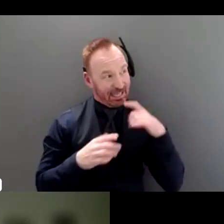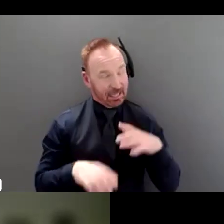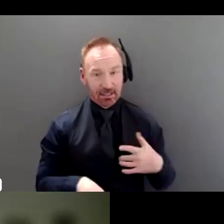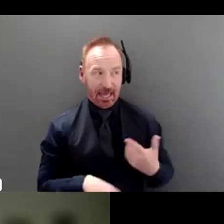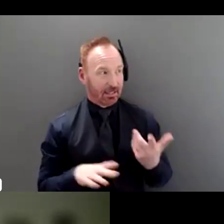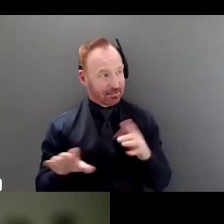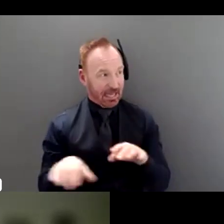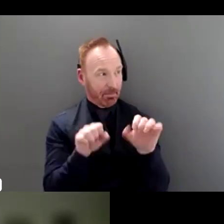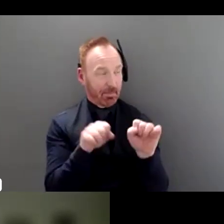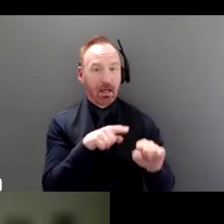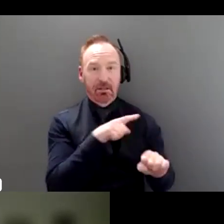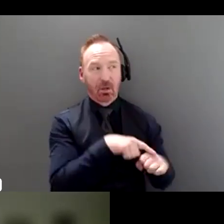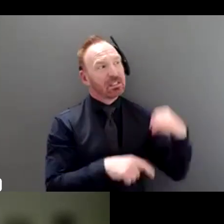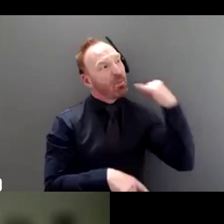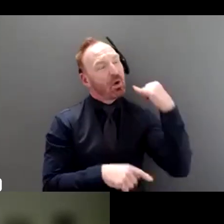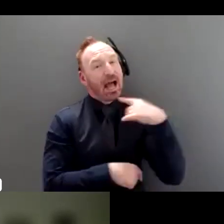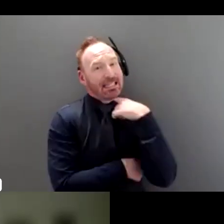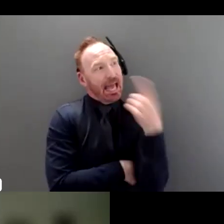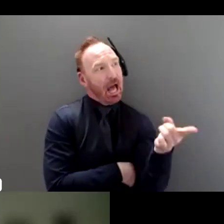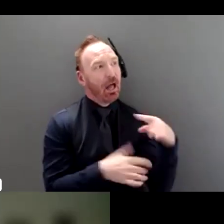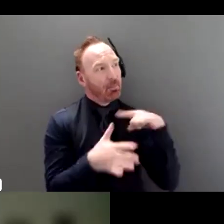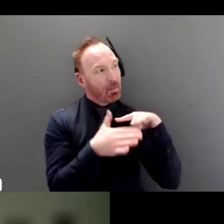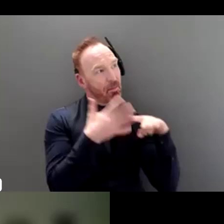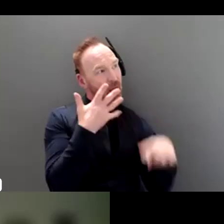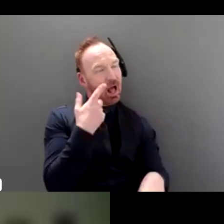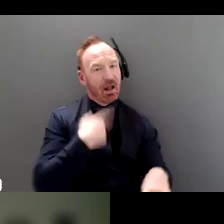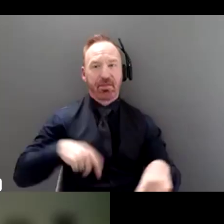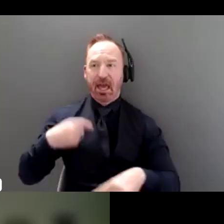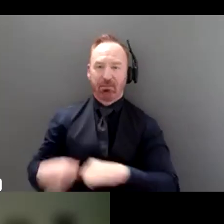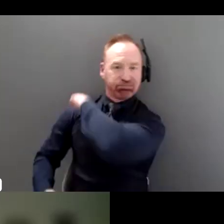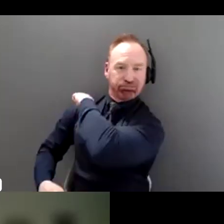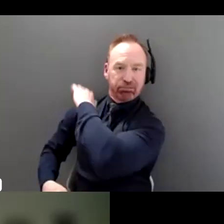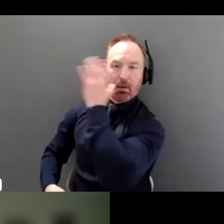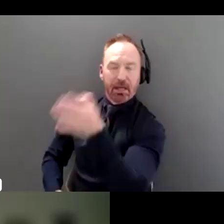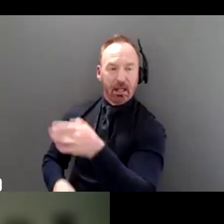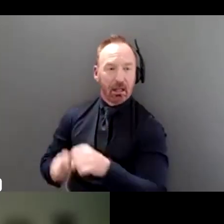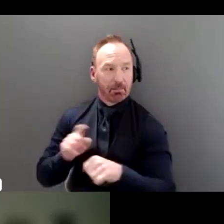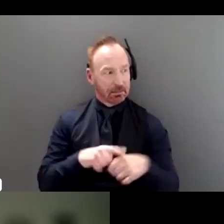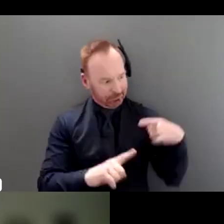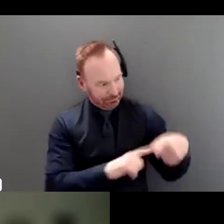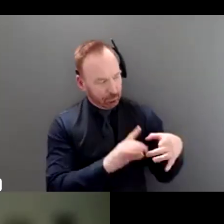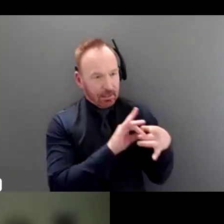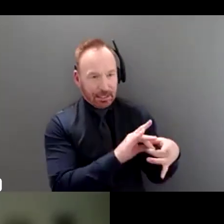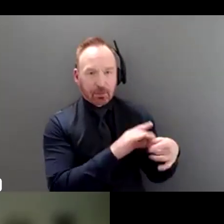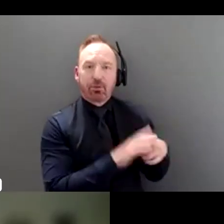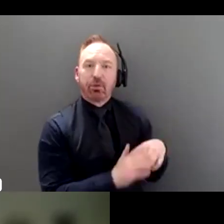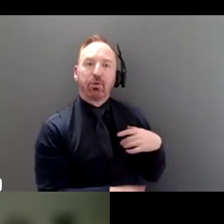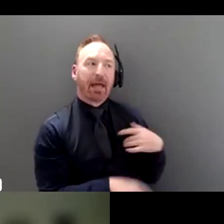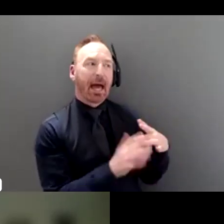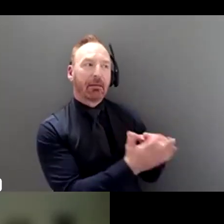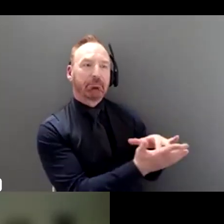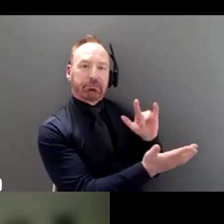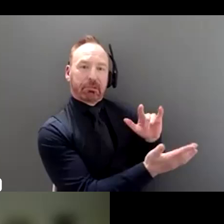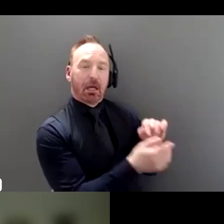get defensive, no matter what it is, and especially when it comes to abuse. So, making sure you're focusing on that